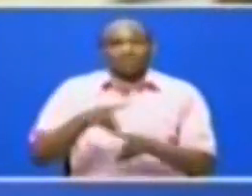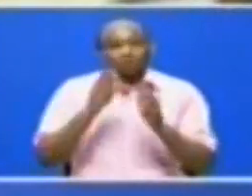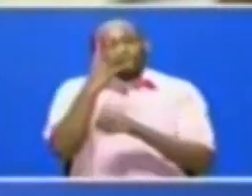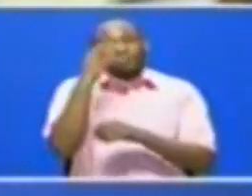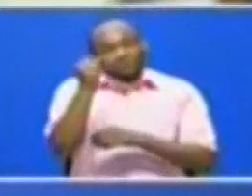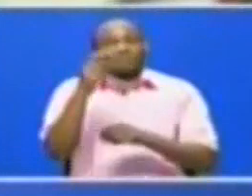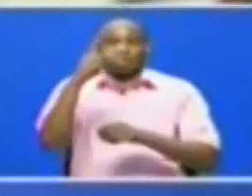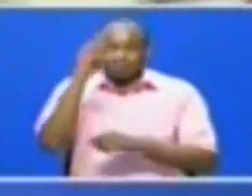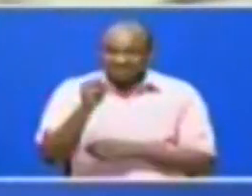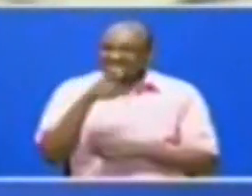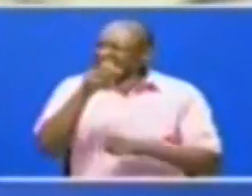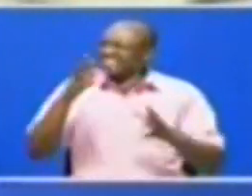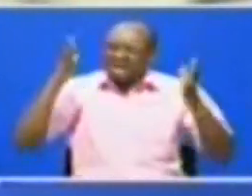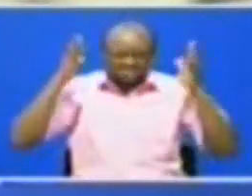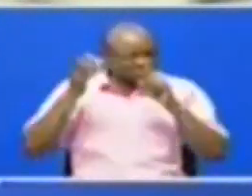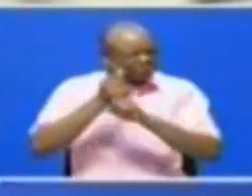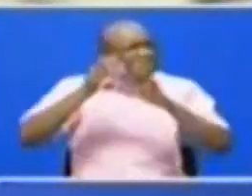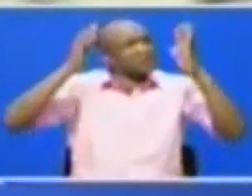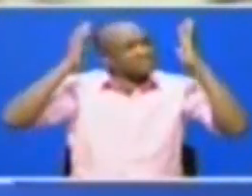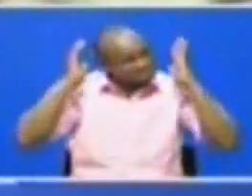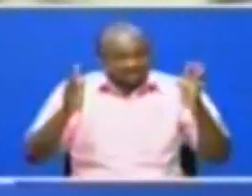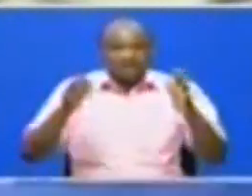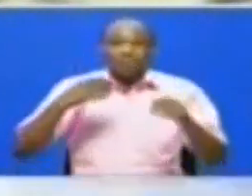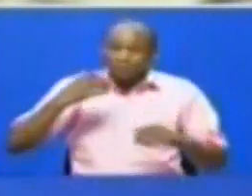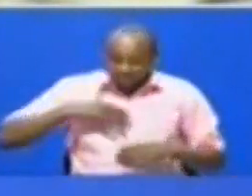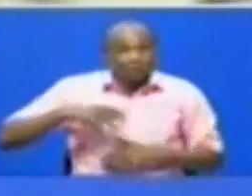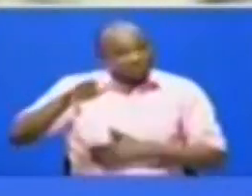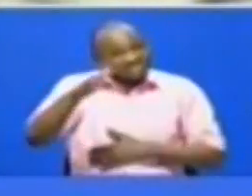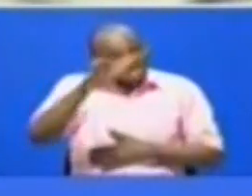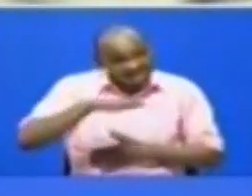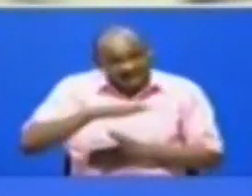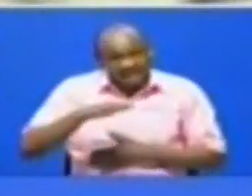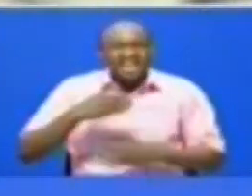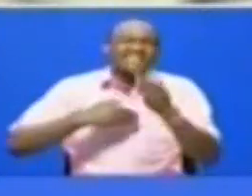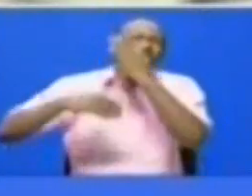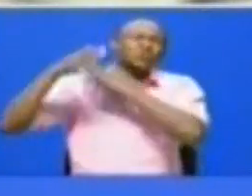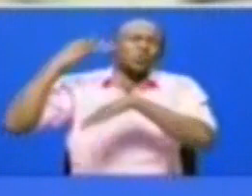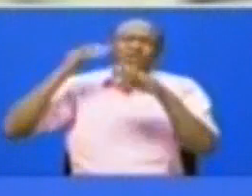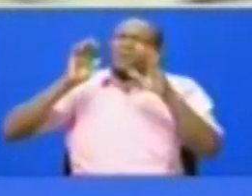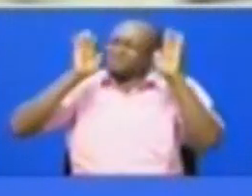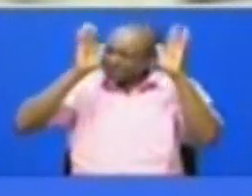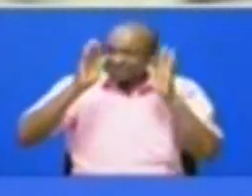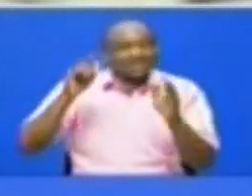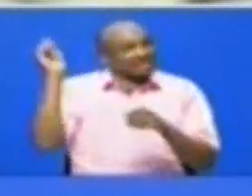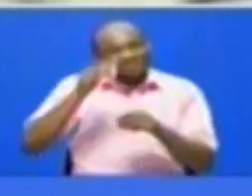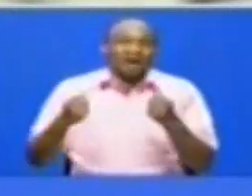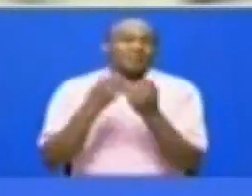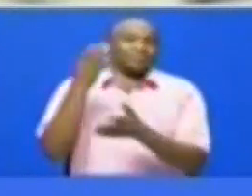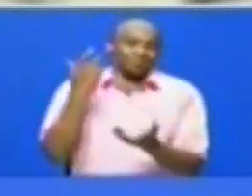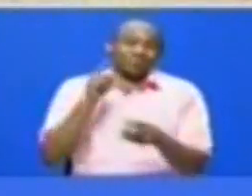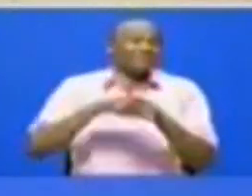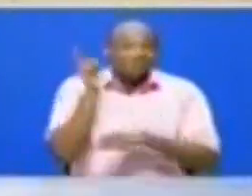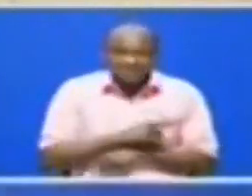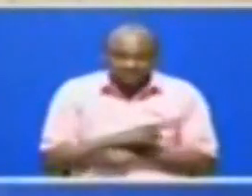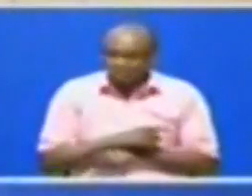45 kilometers. It's a great achievement, and especially for the local resident, it has historical significance, again, when that road is